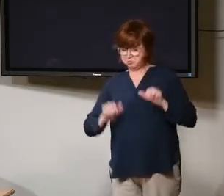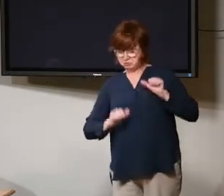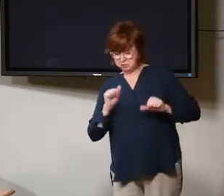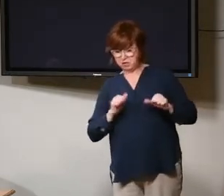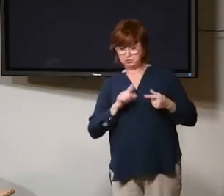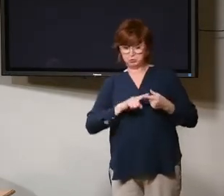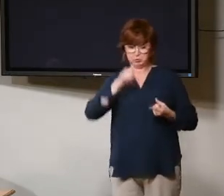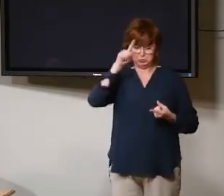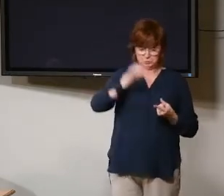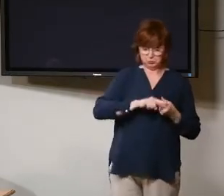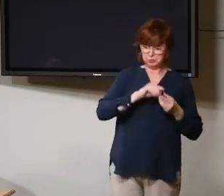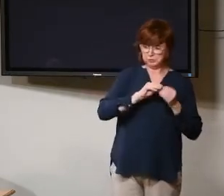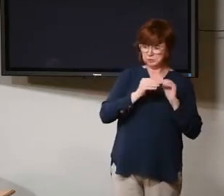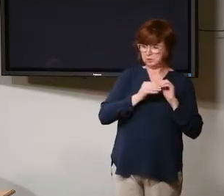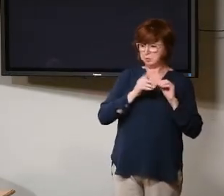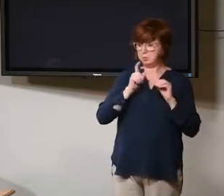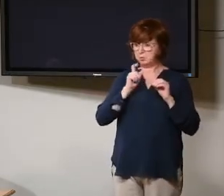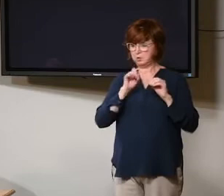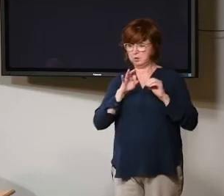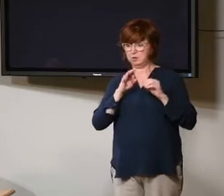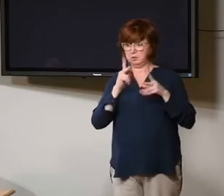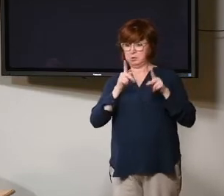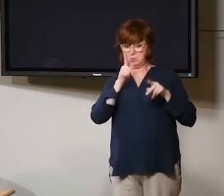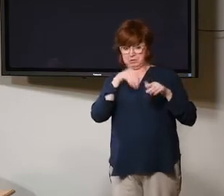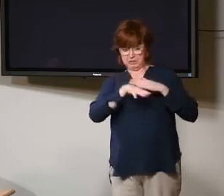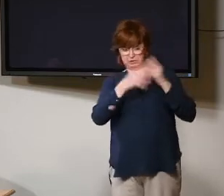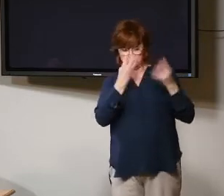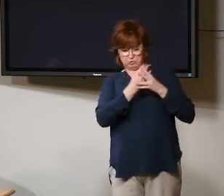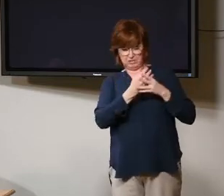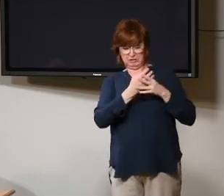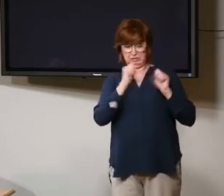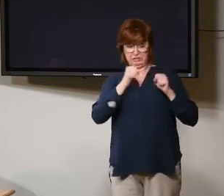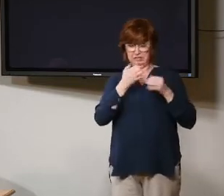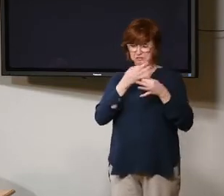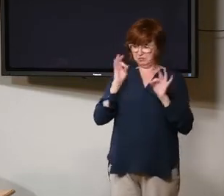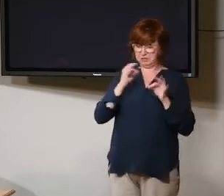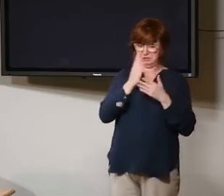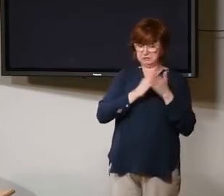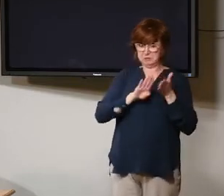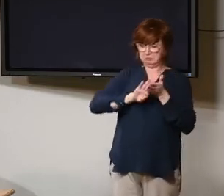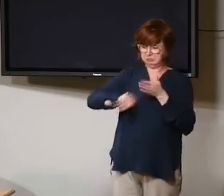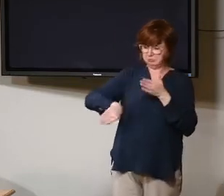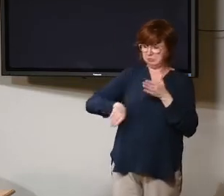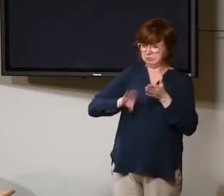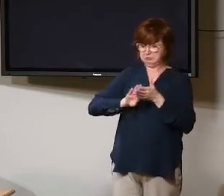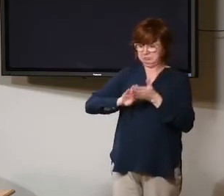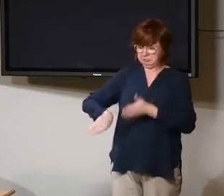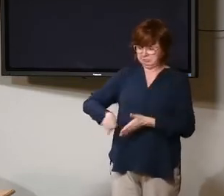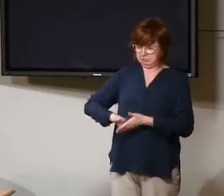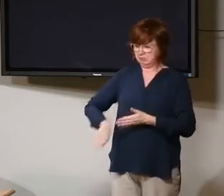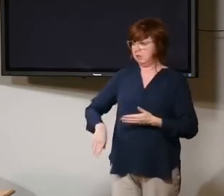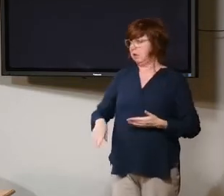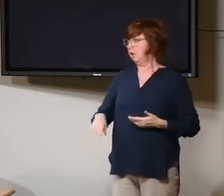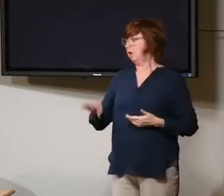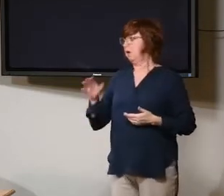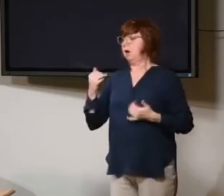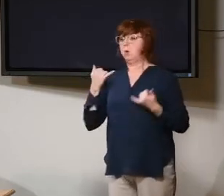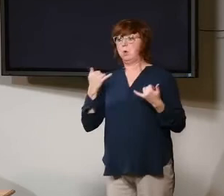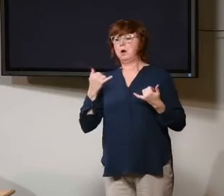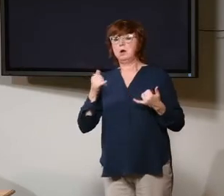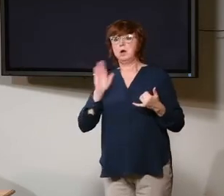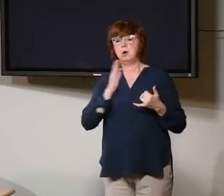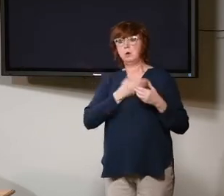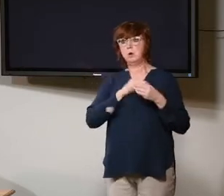crowding and the potential spread of COVID-19 in those facilities? So we have our population that's incarcerated here in the